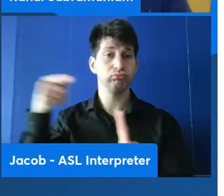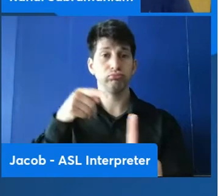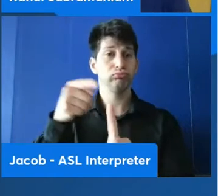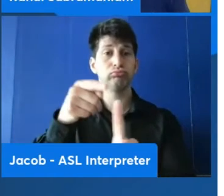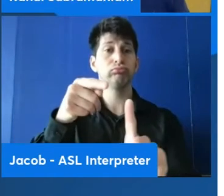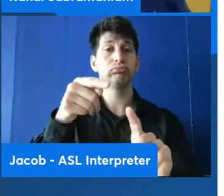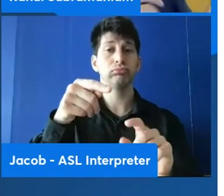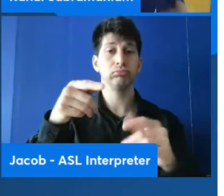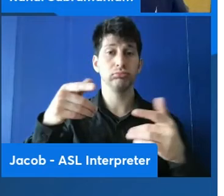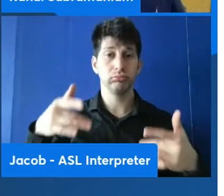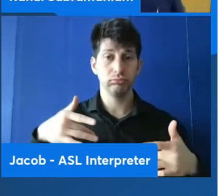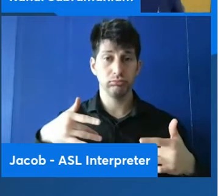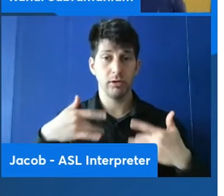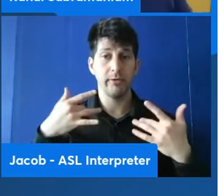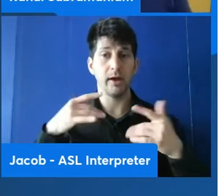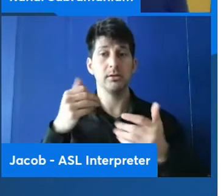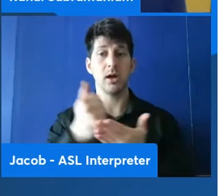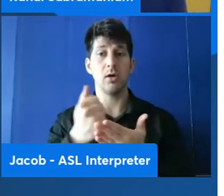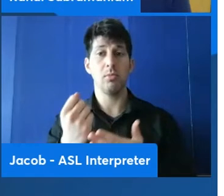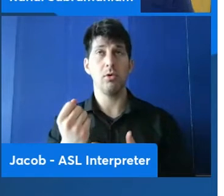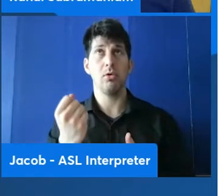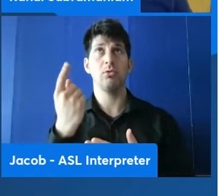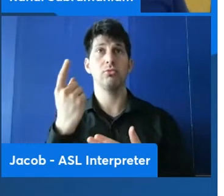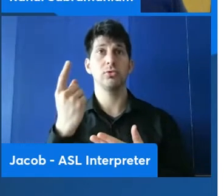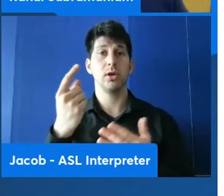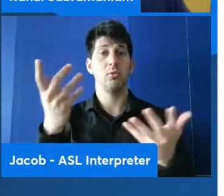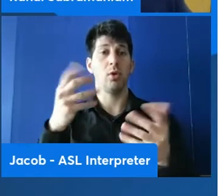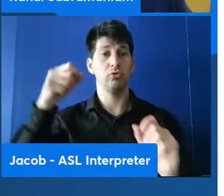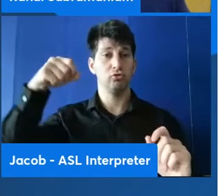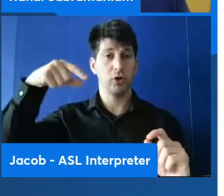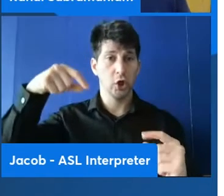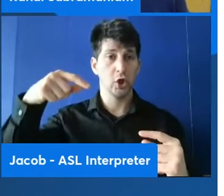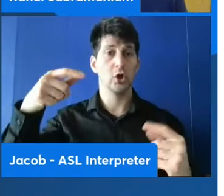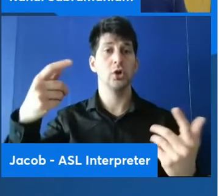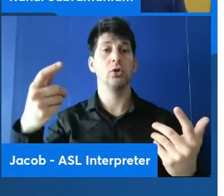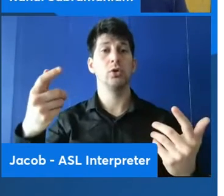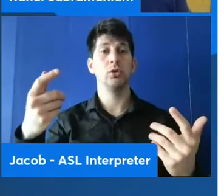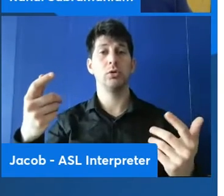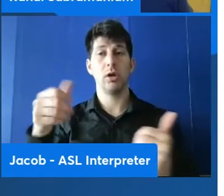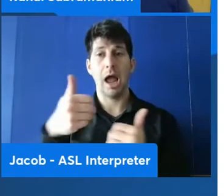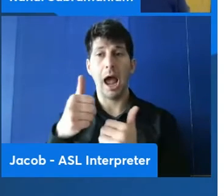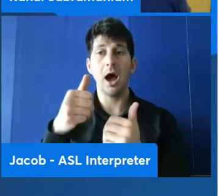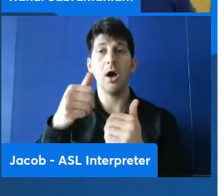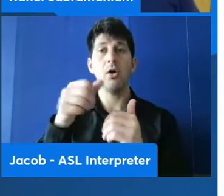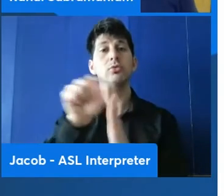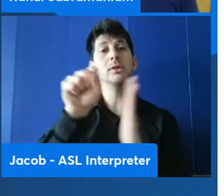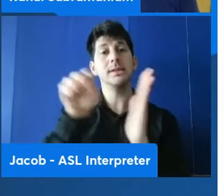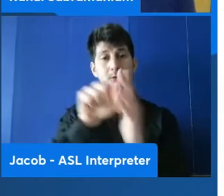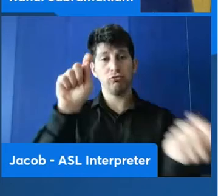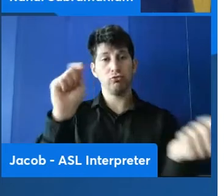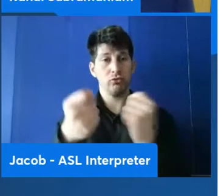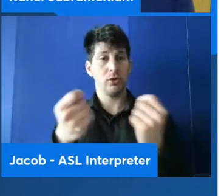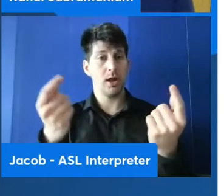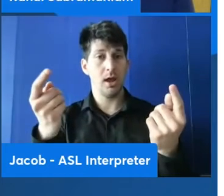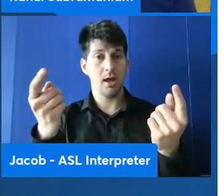of events to understand what event got triggered or did not get triggered, how did the state transition actually happen, what are the state changes that